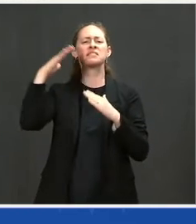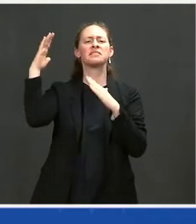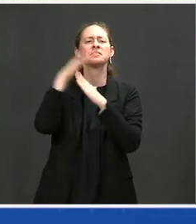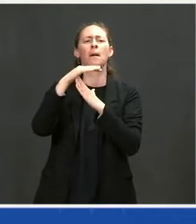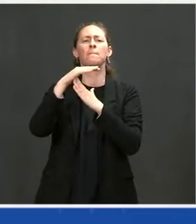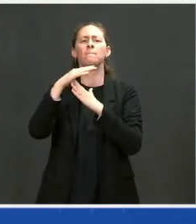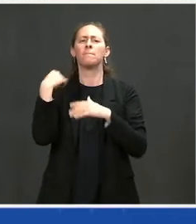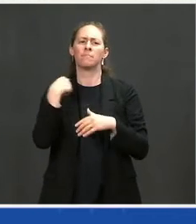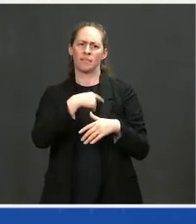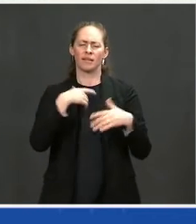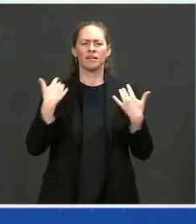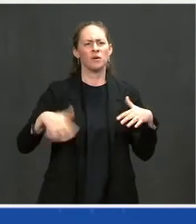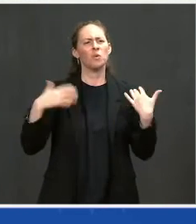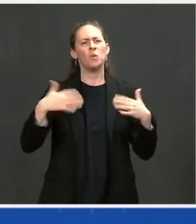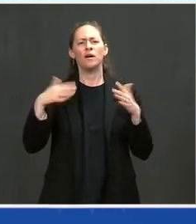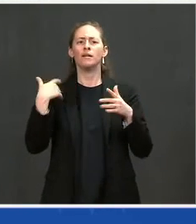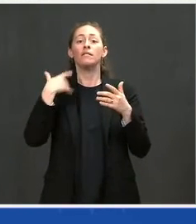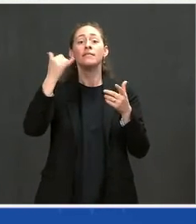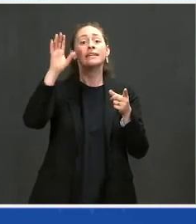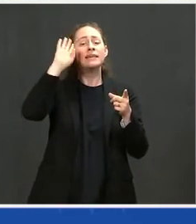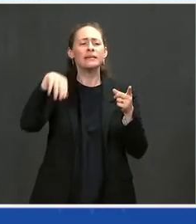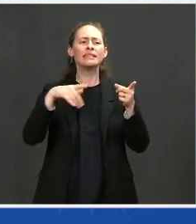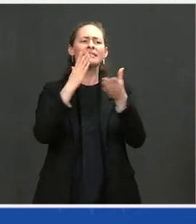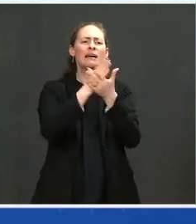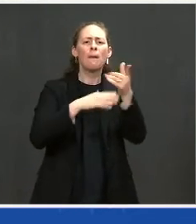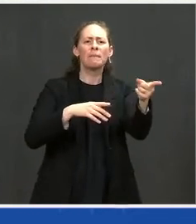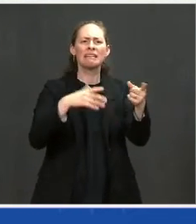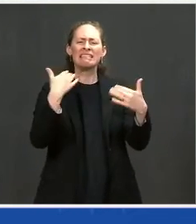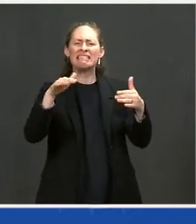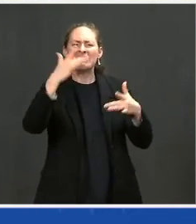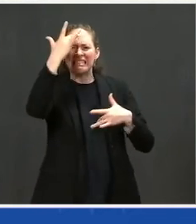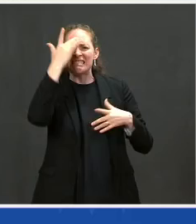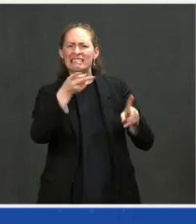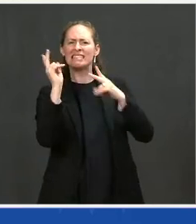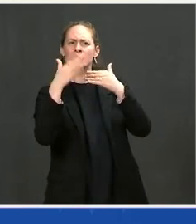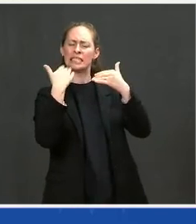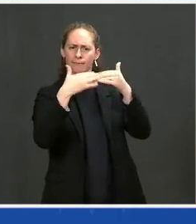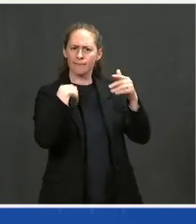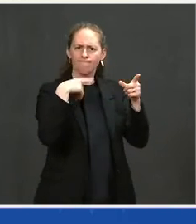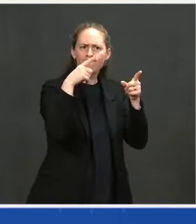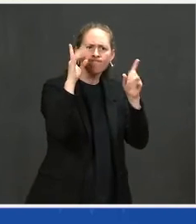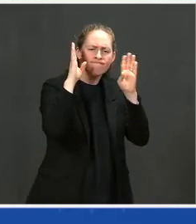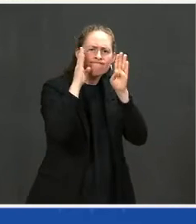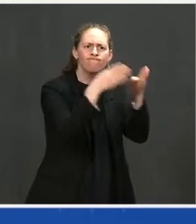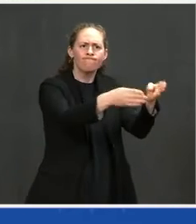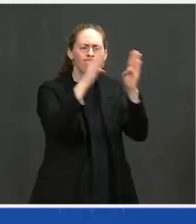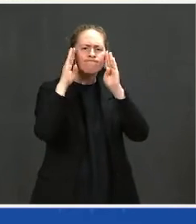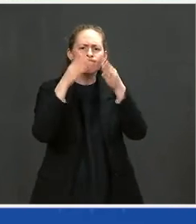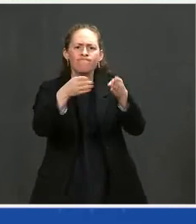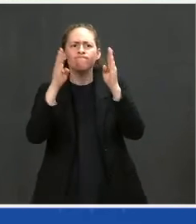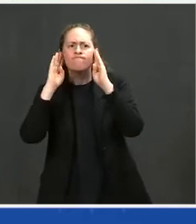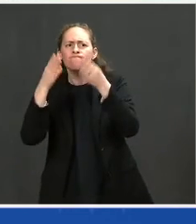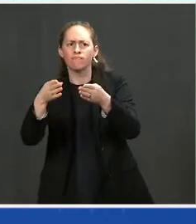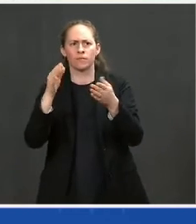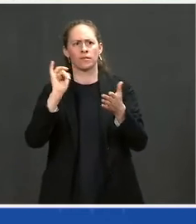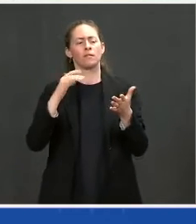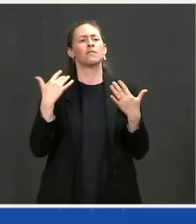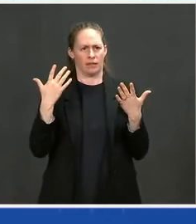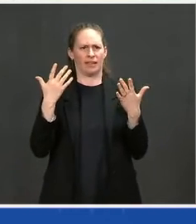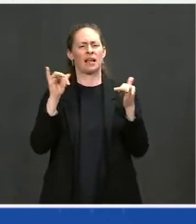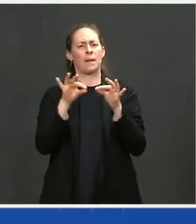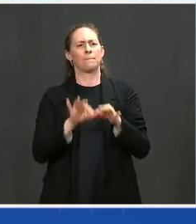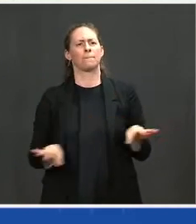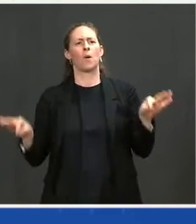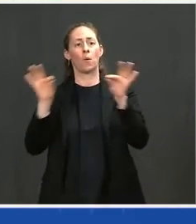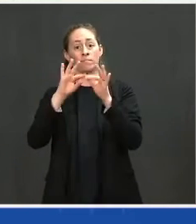highest risk communities, as a consequence of the virus, by investing an additional $10 billion